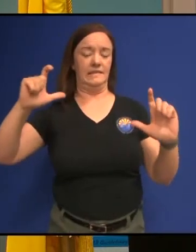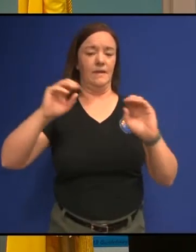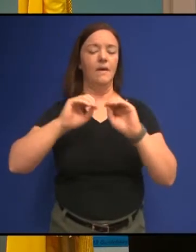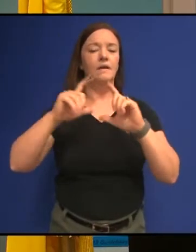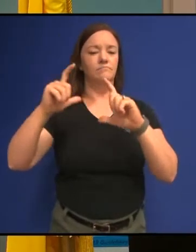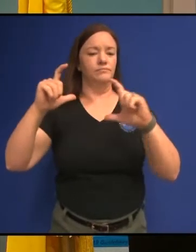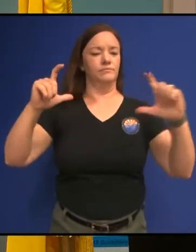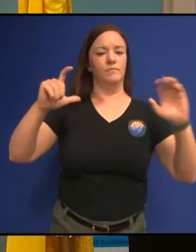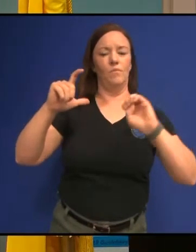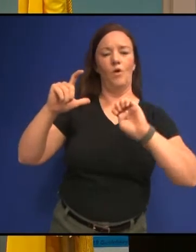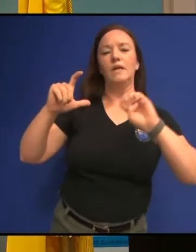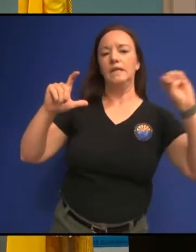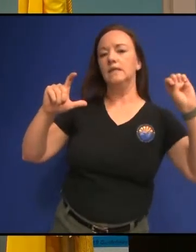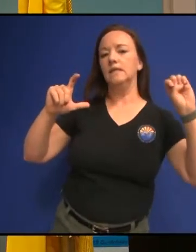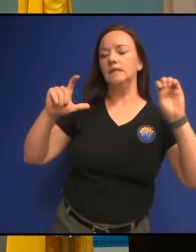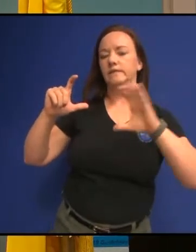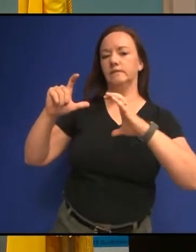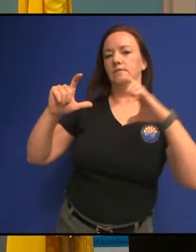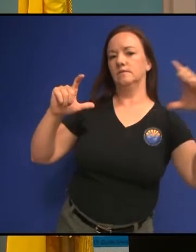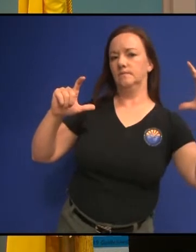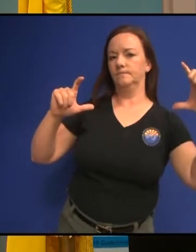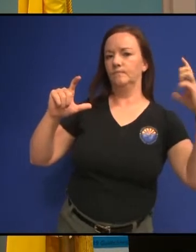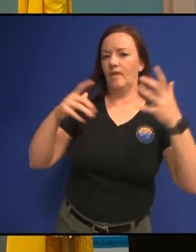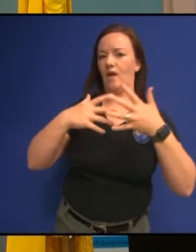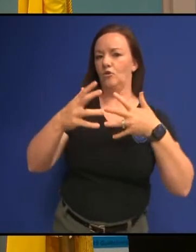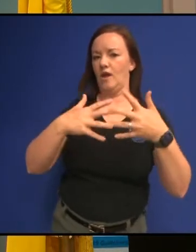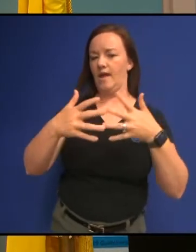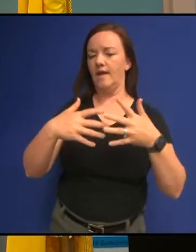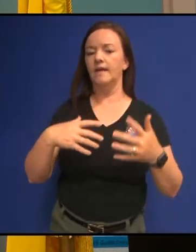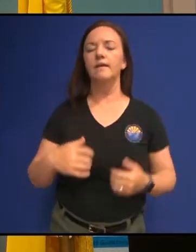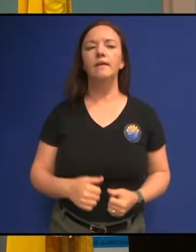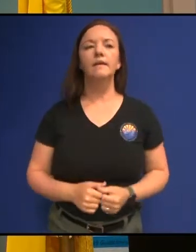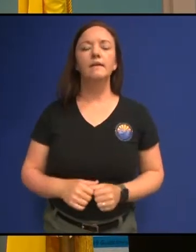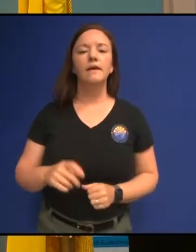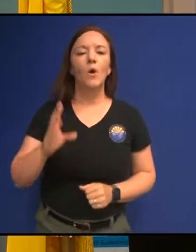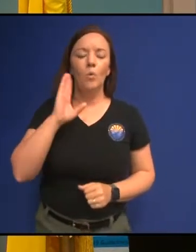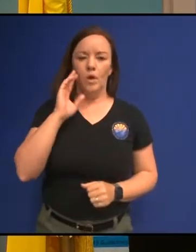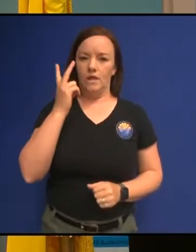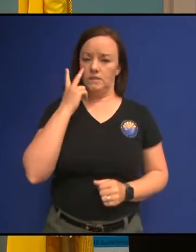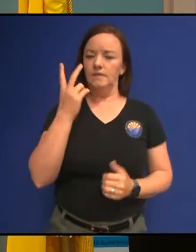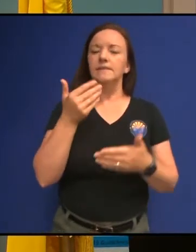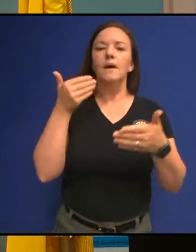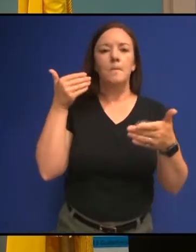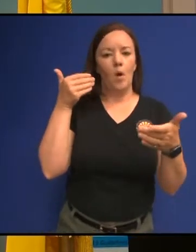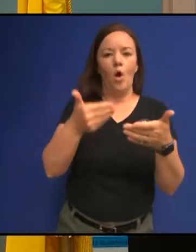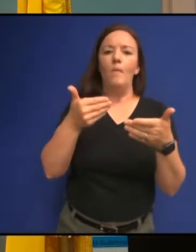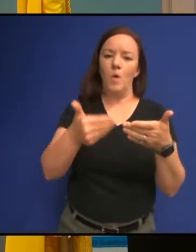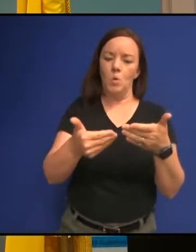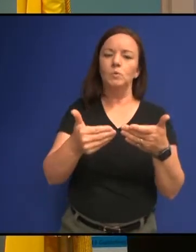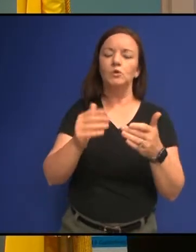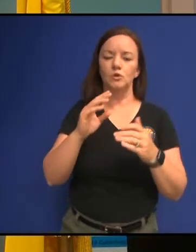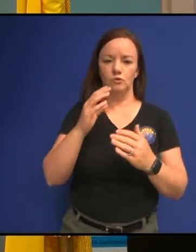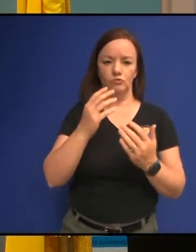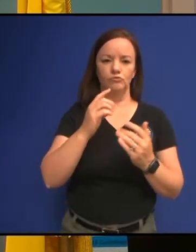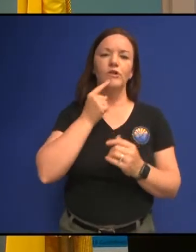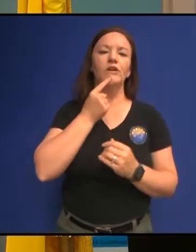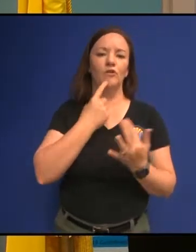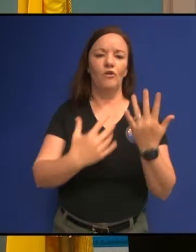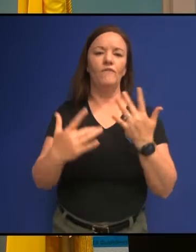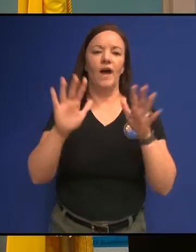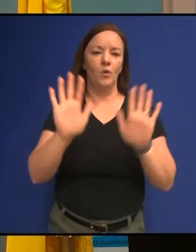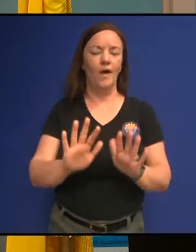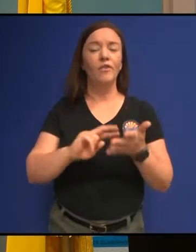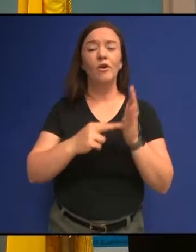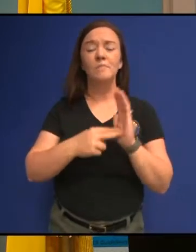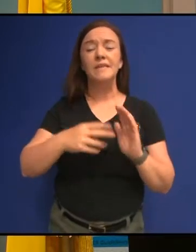north central New Mexico, because we are going to start to see some near critical fire weather conditions, which means high winds and low